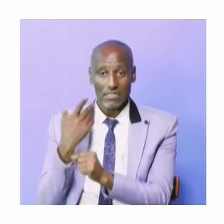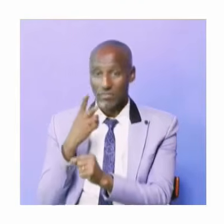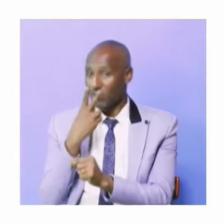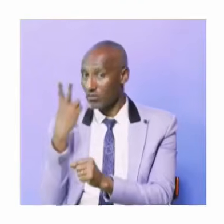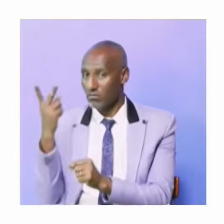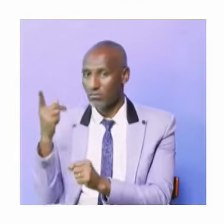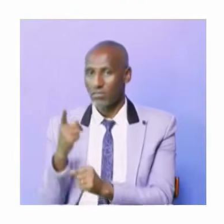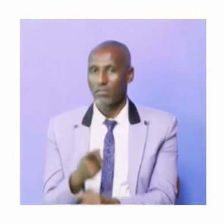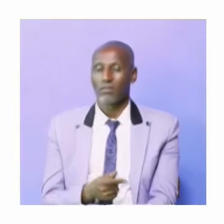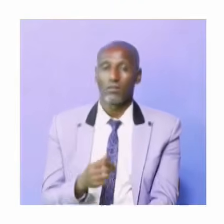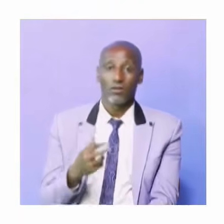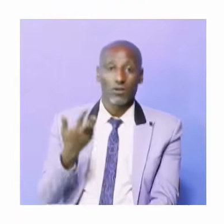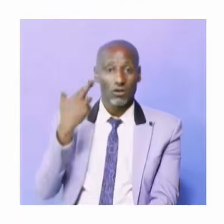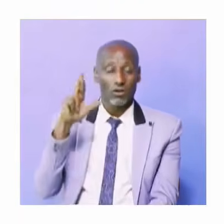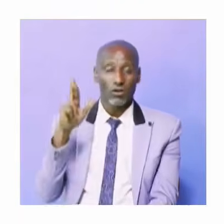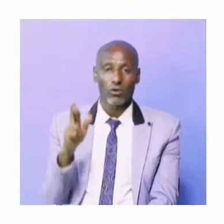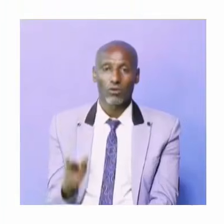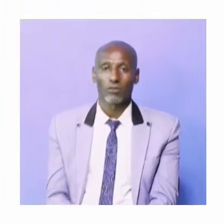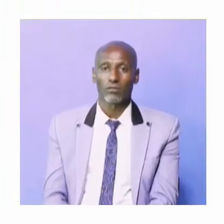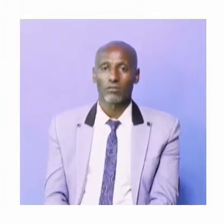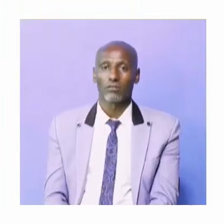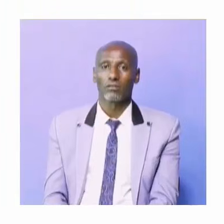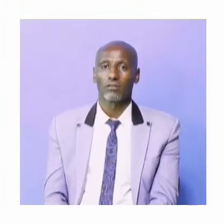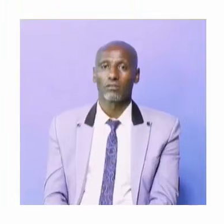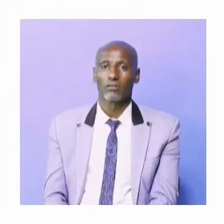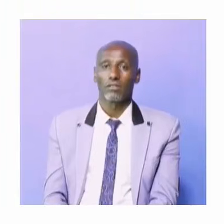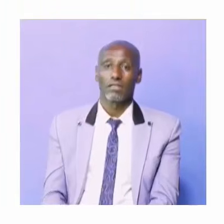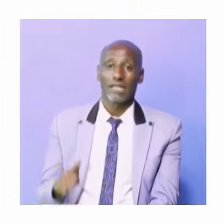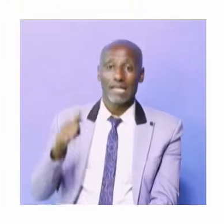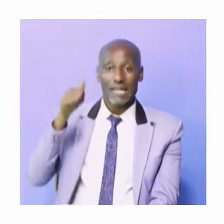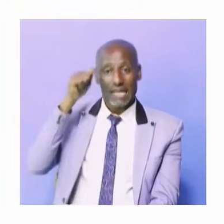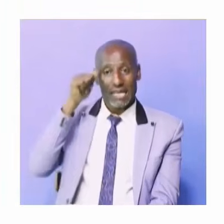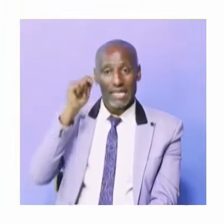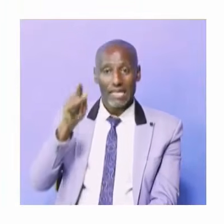yes? Or you can say what? He